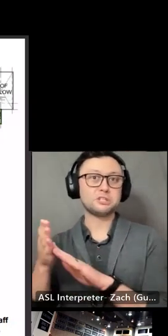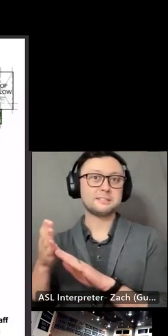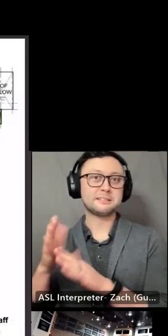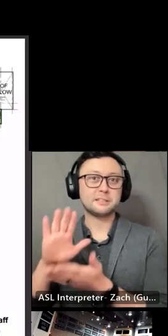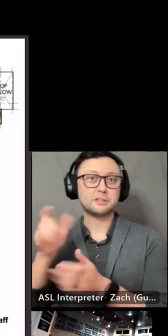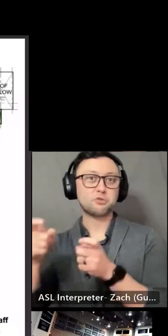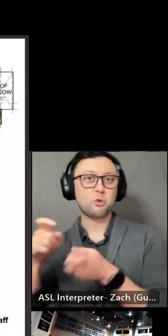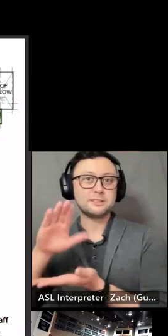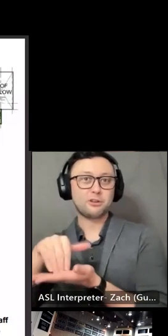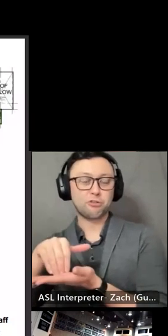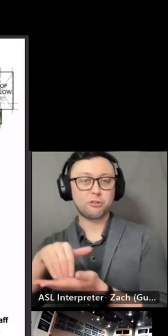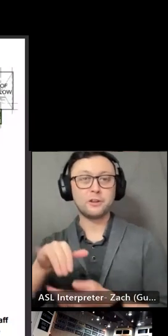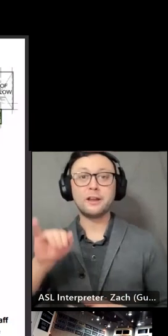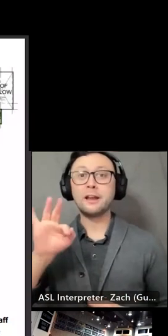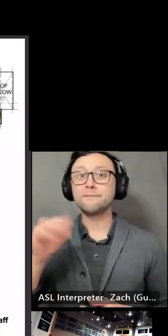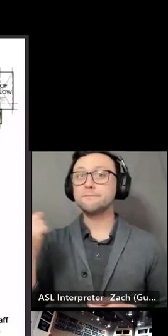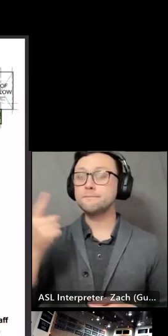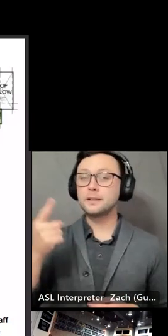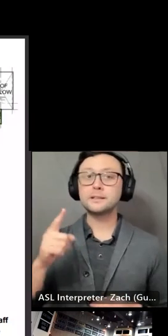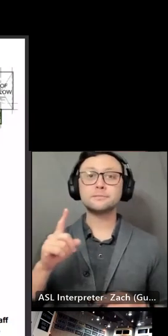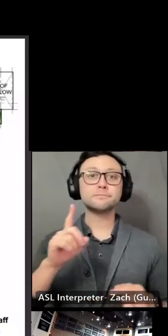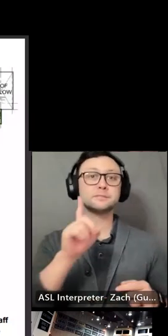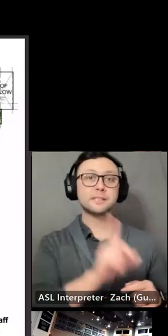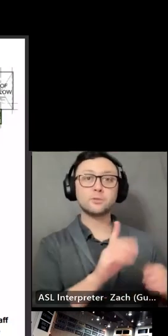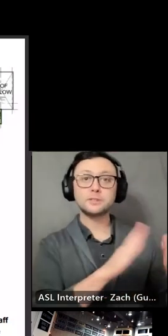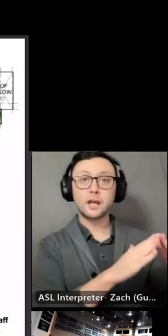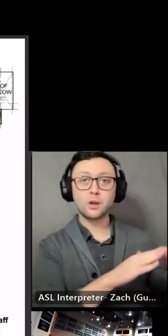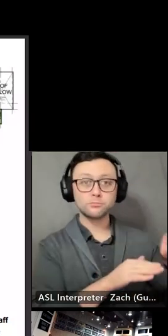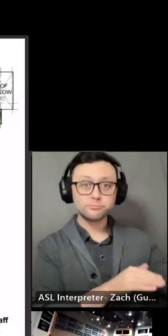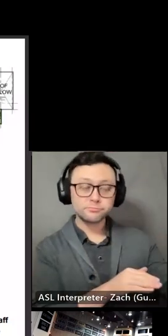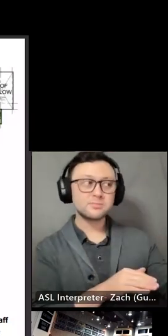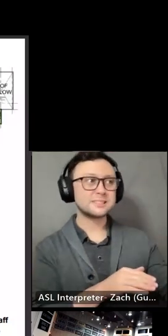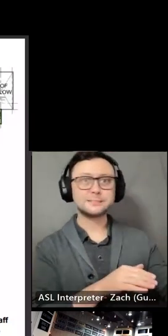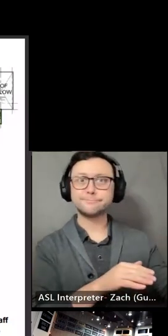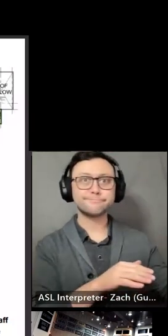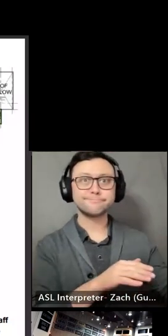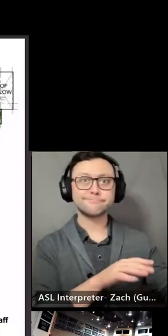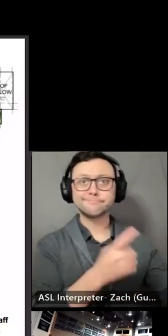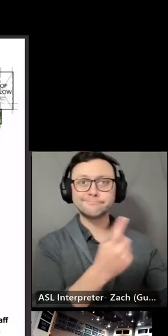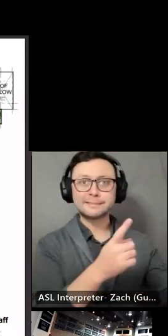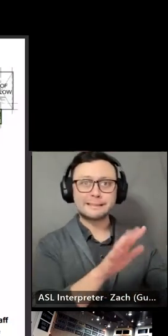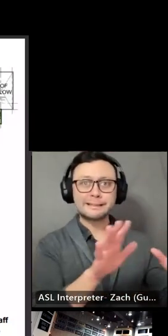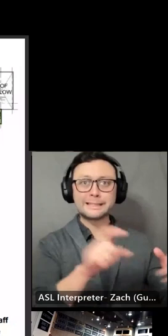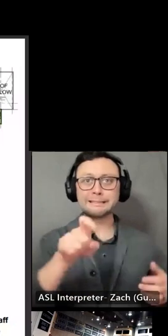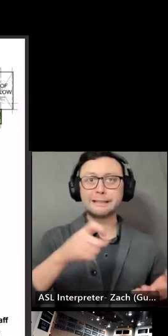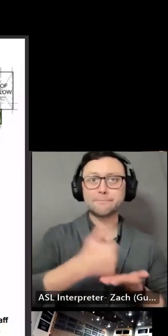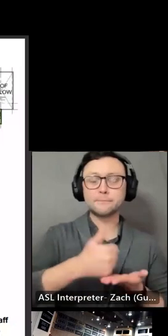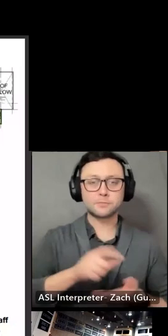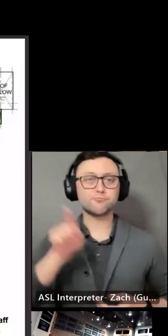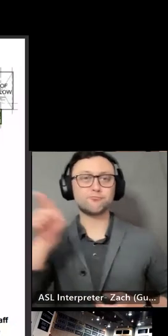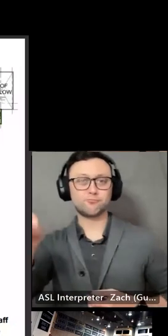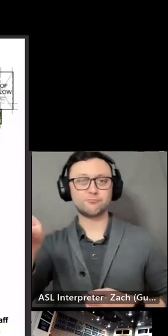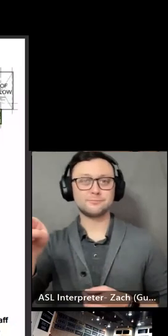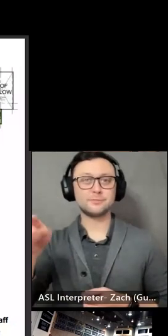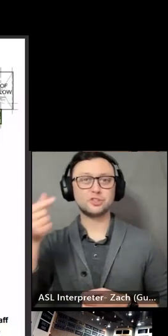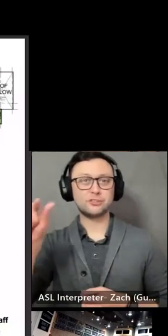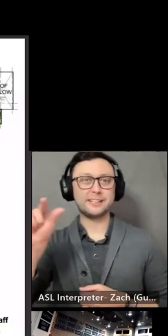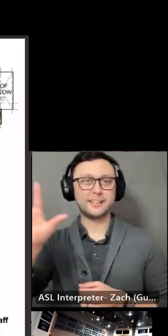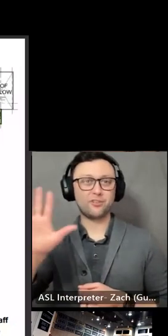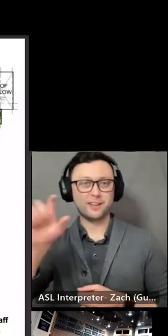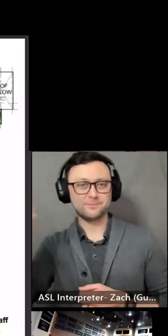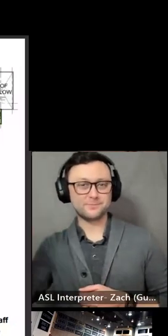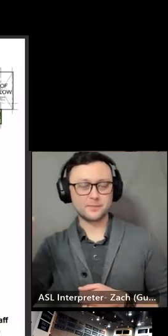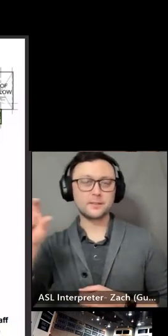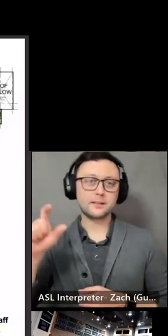reason our downtown location that is critical for all of our subway and bus operations is inaccessible.